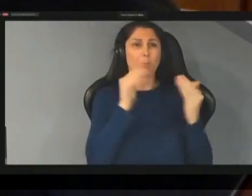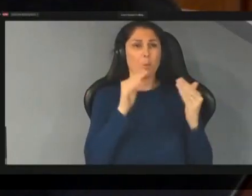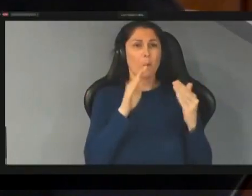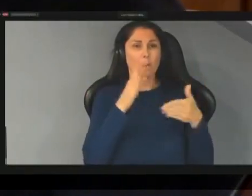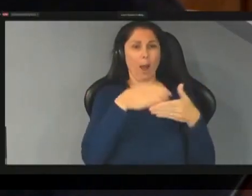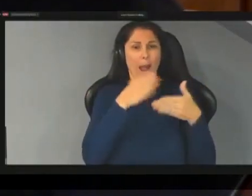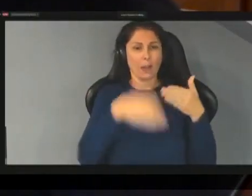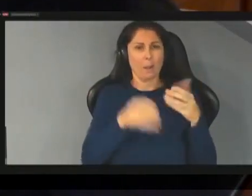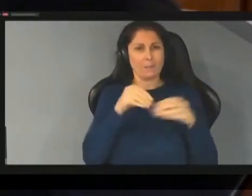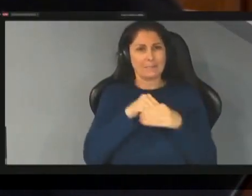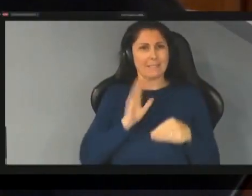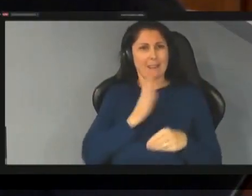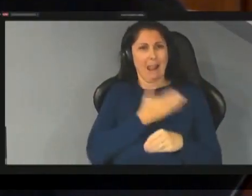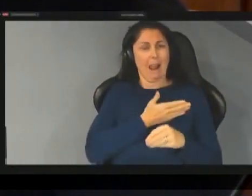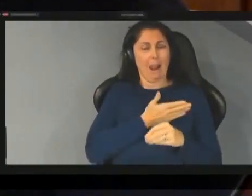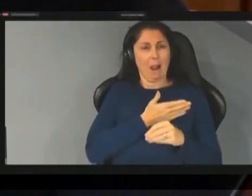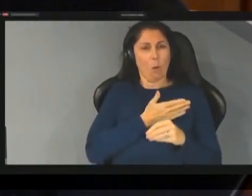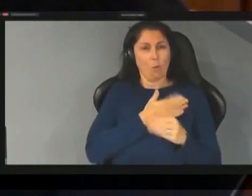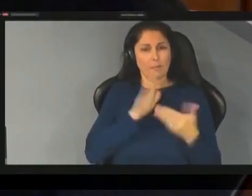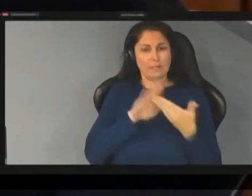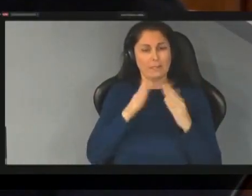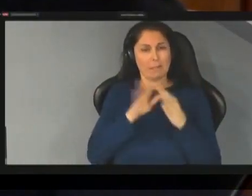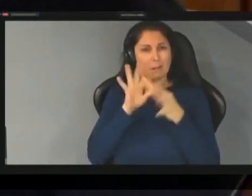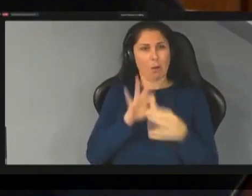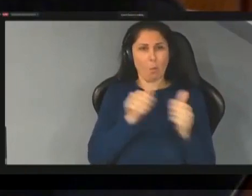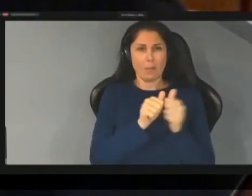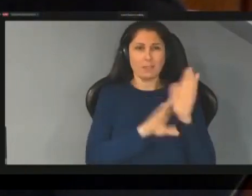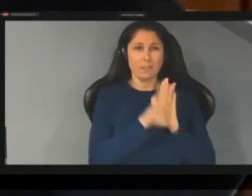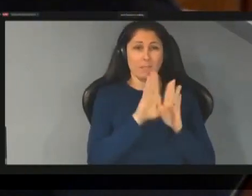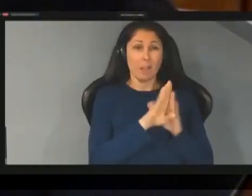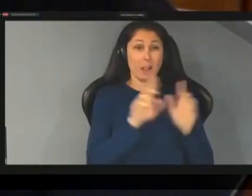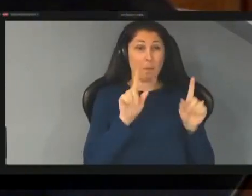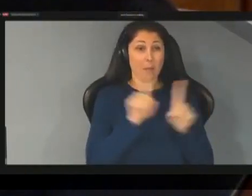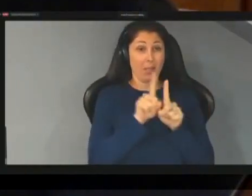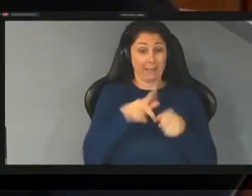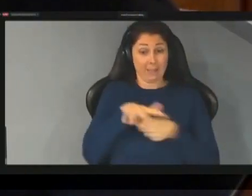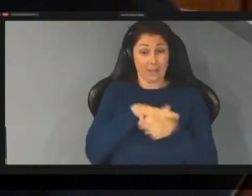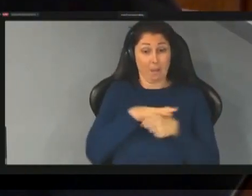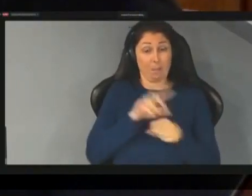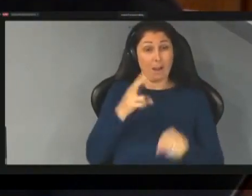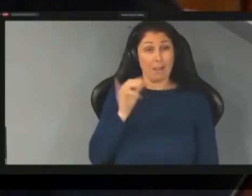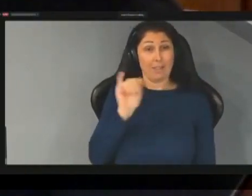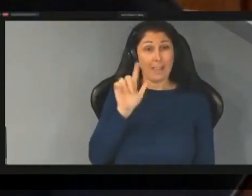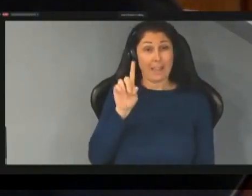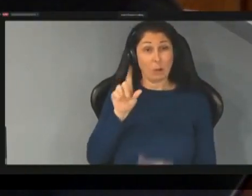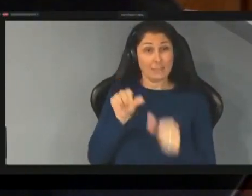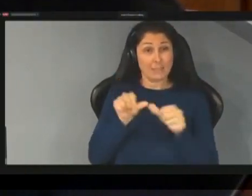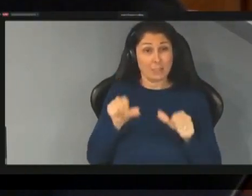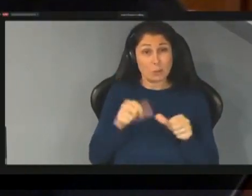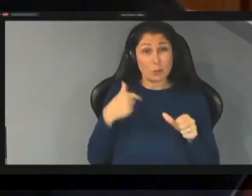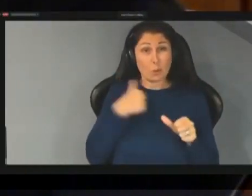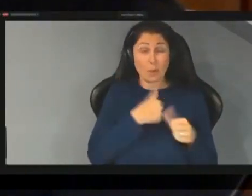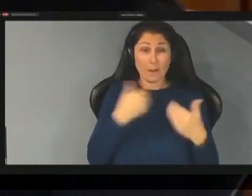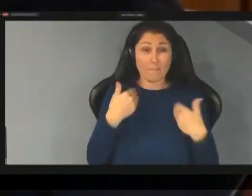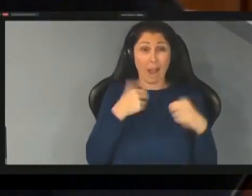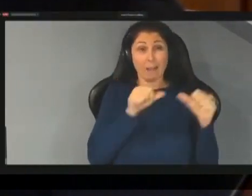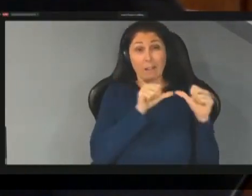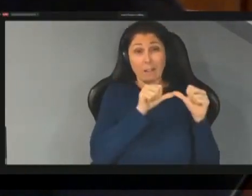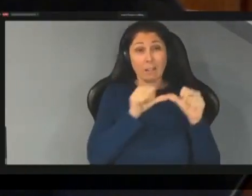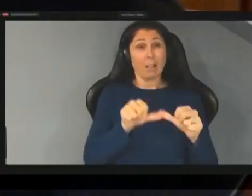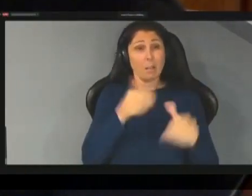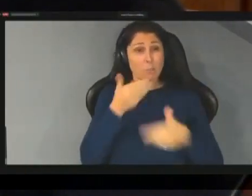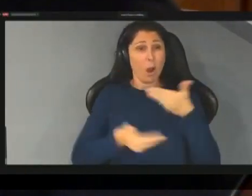development. And so for neighborhoods like the Hill District, where we have had a long-standing